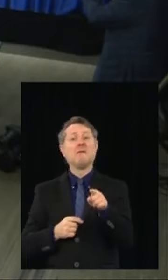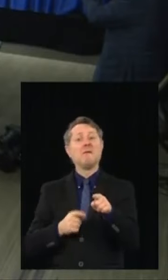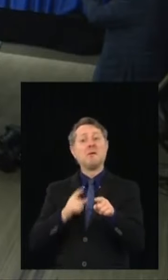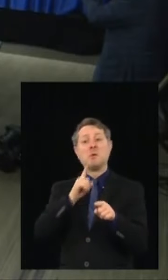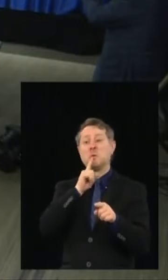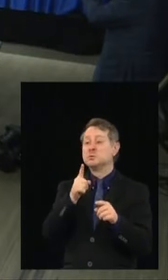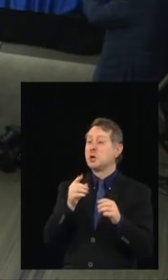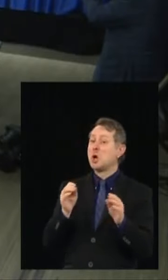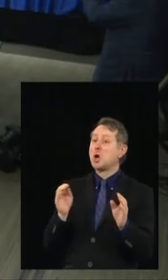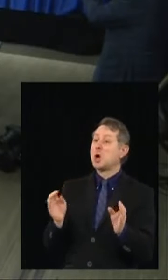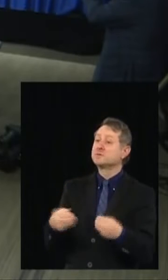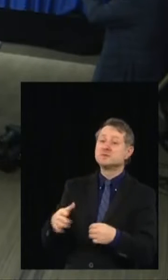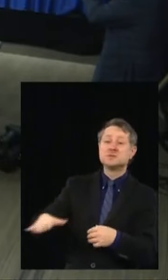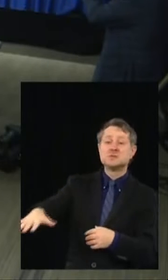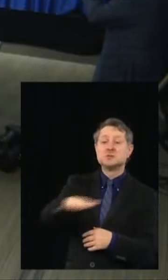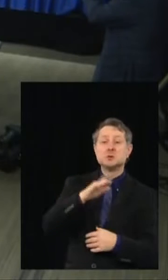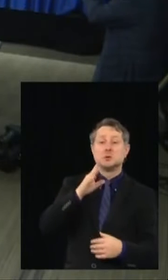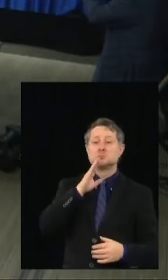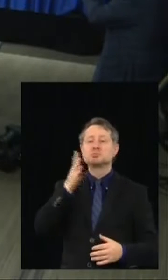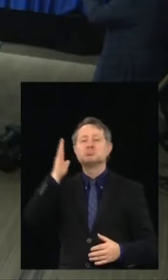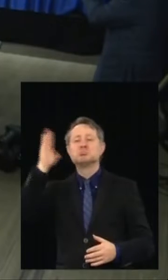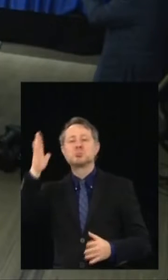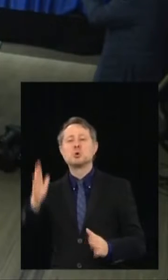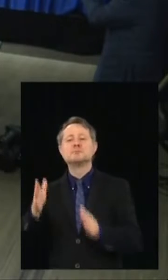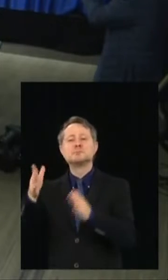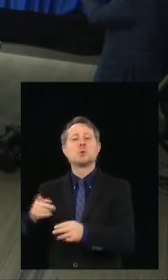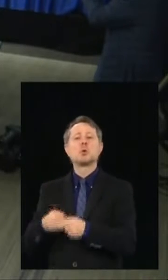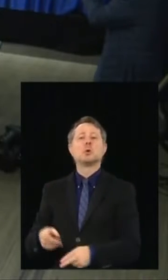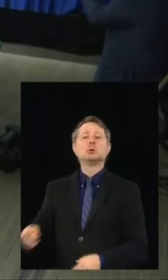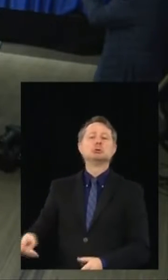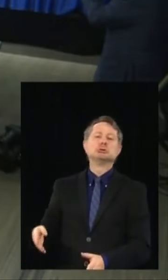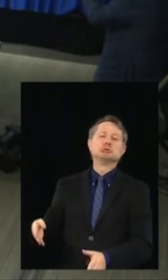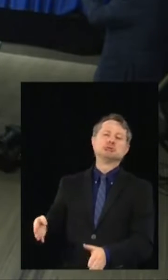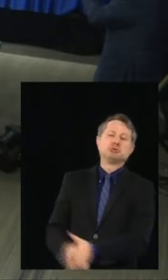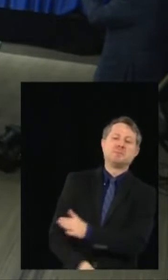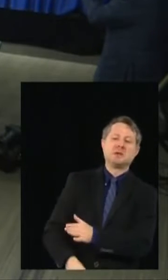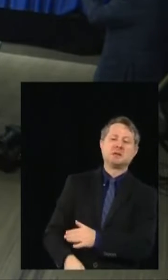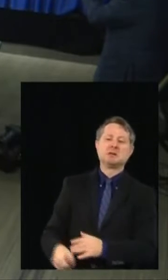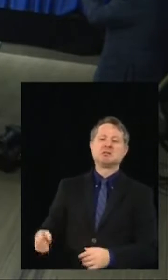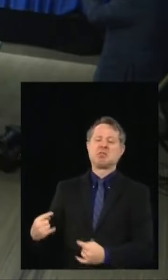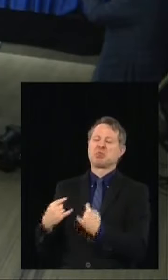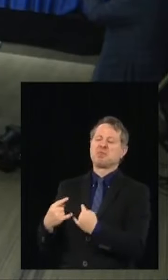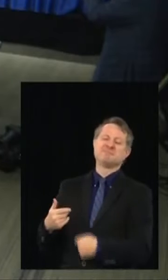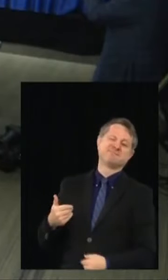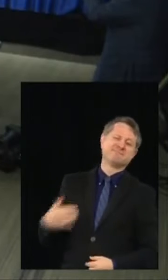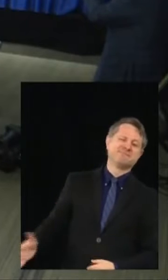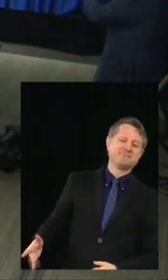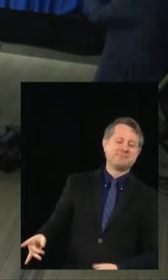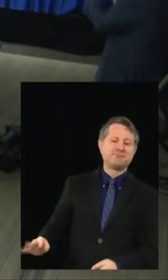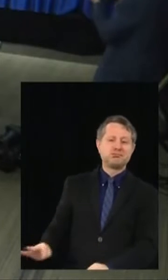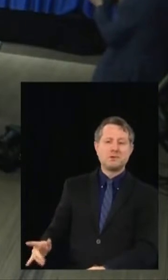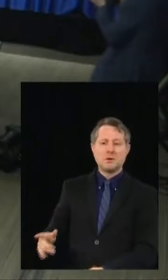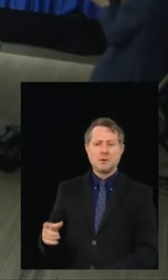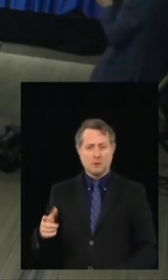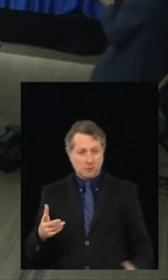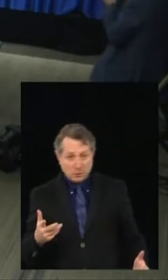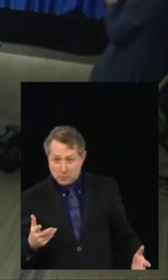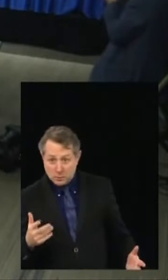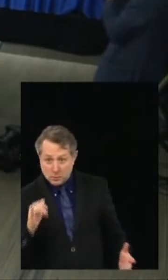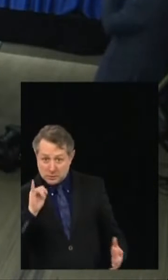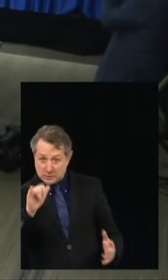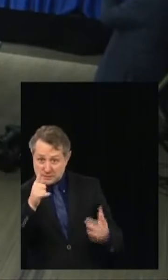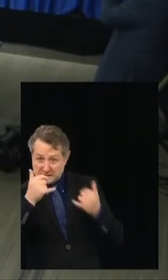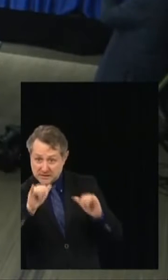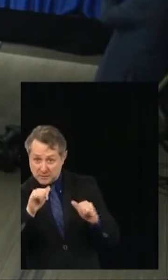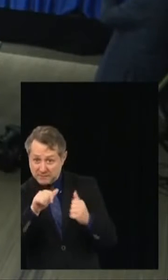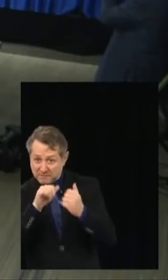spokesperson calling it cheap shots from cheap politicians. Is the system fixed? Is there a problem still? And